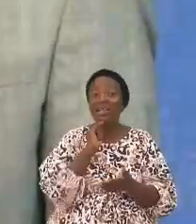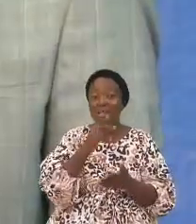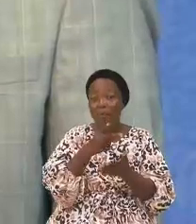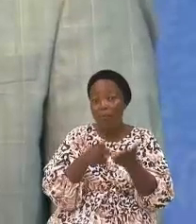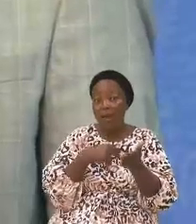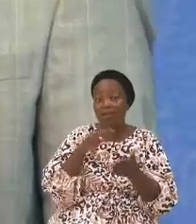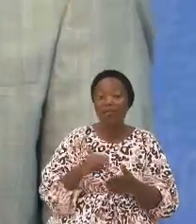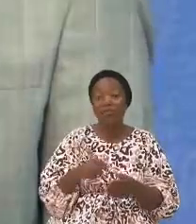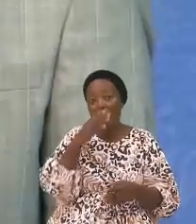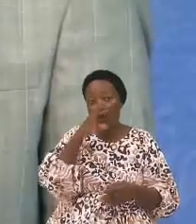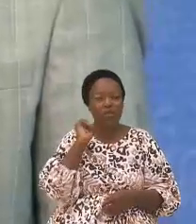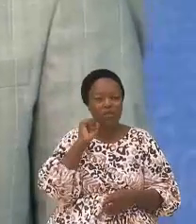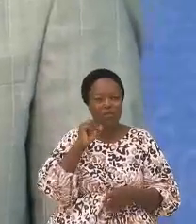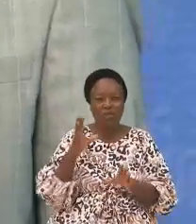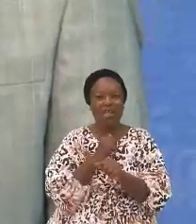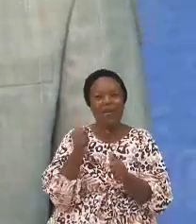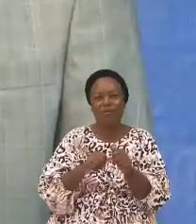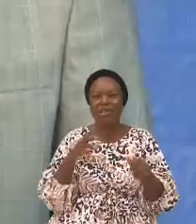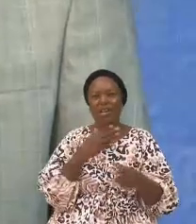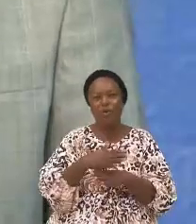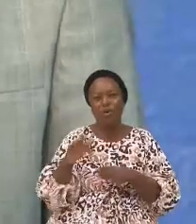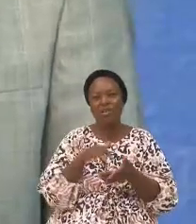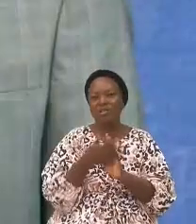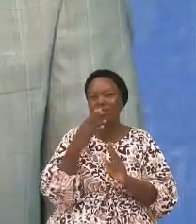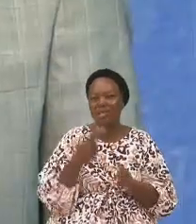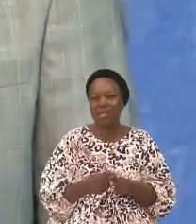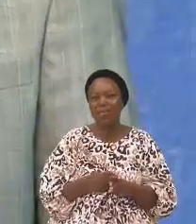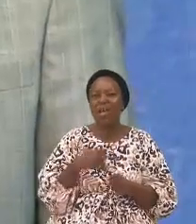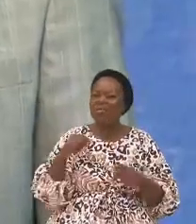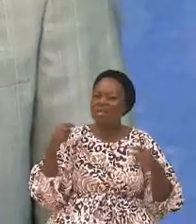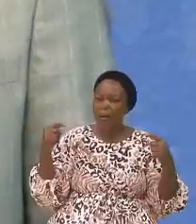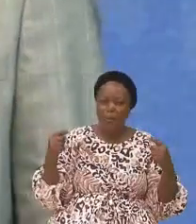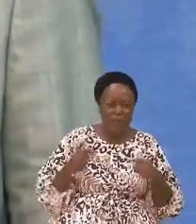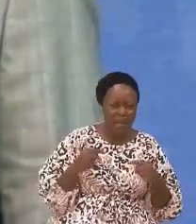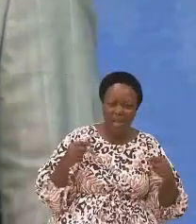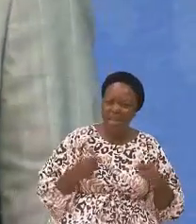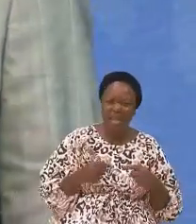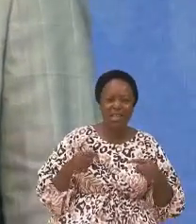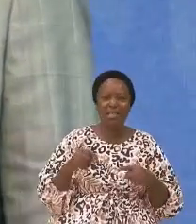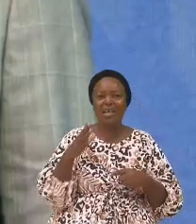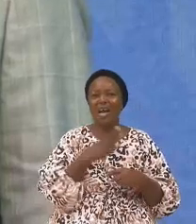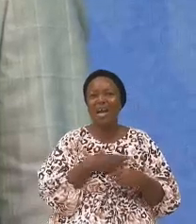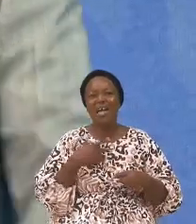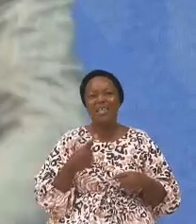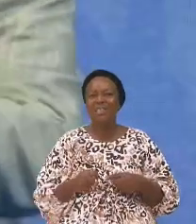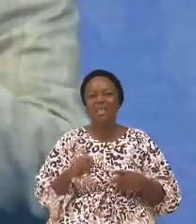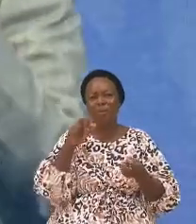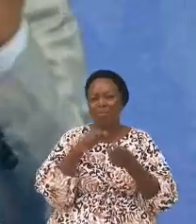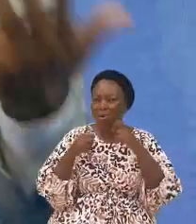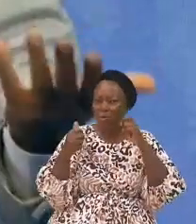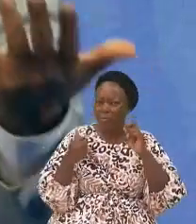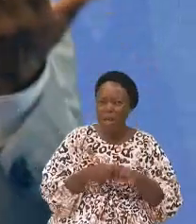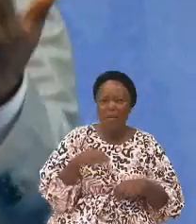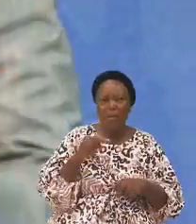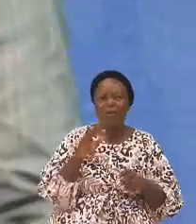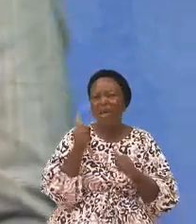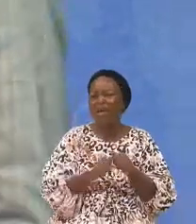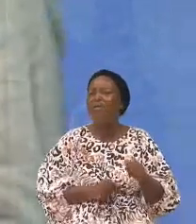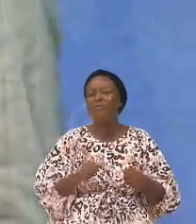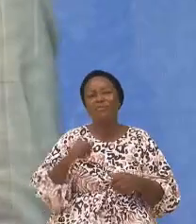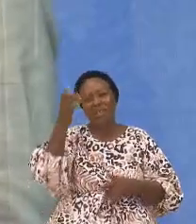the punishment of sin, that's part of the curse, it'll take everything away. The